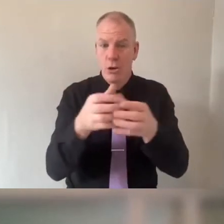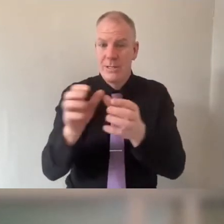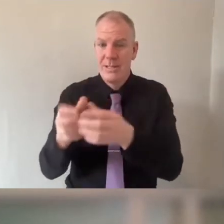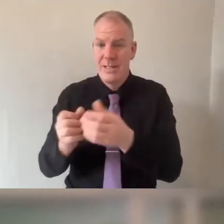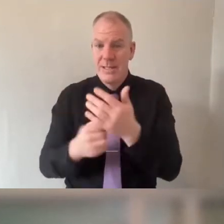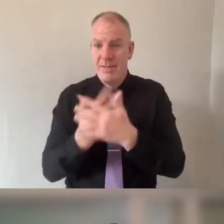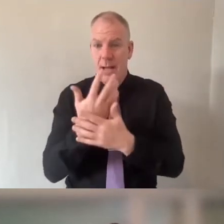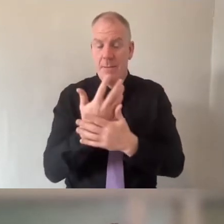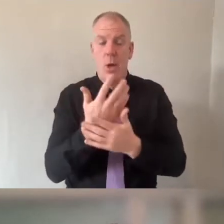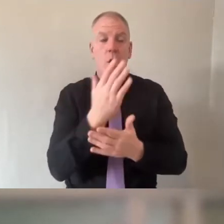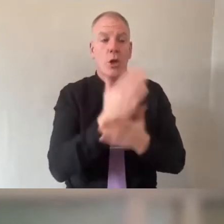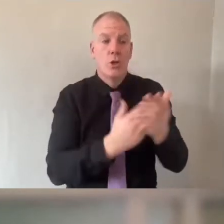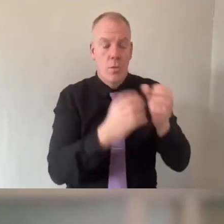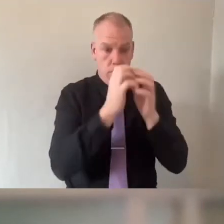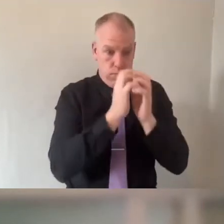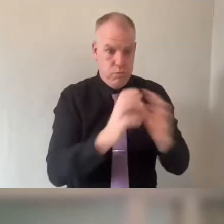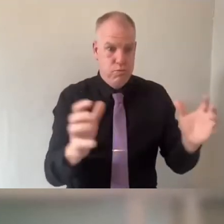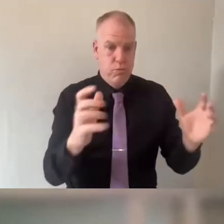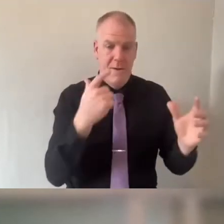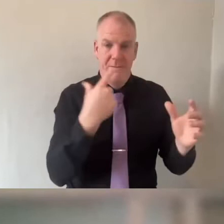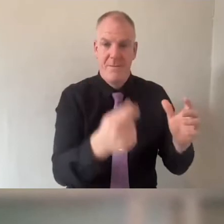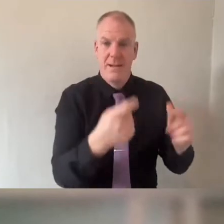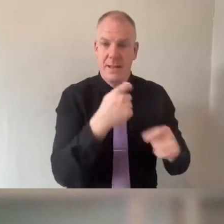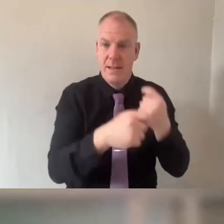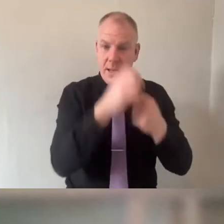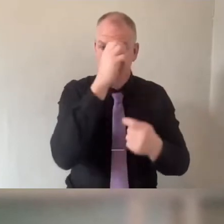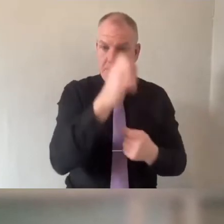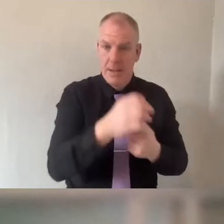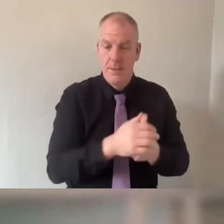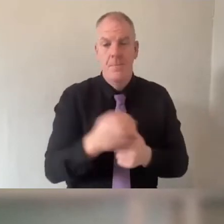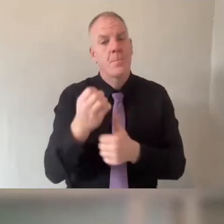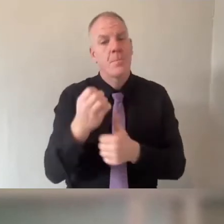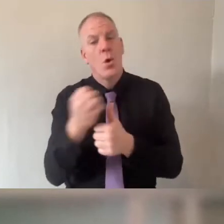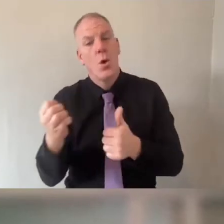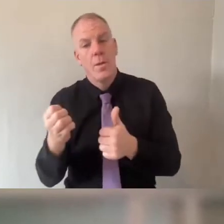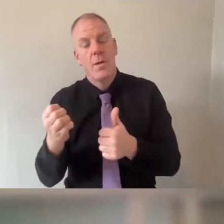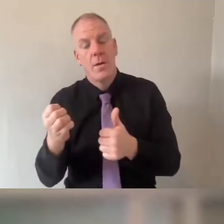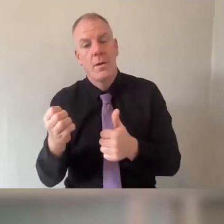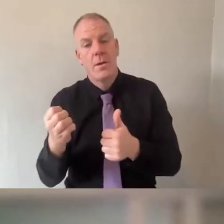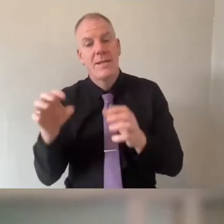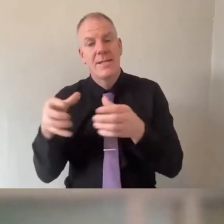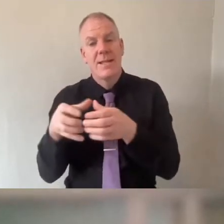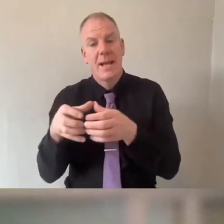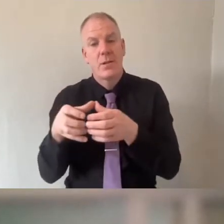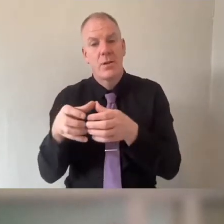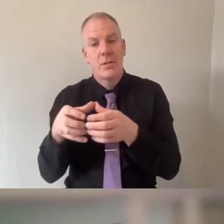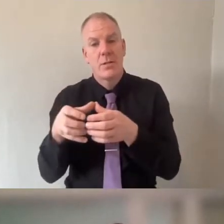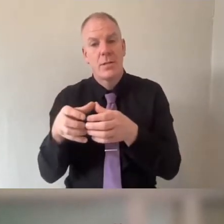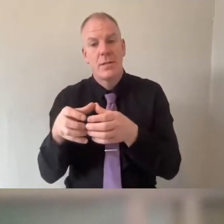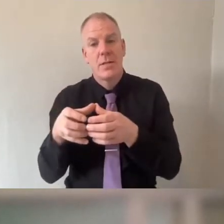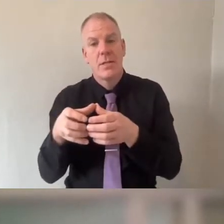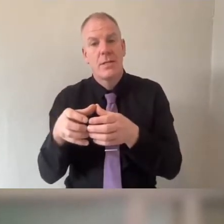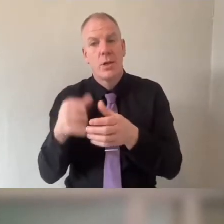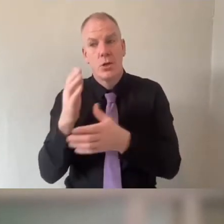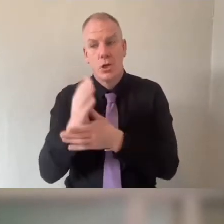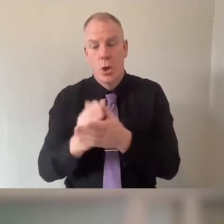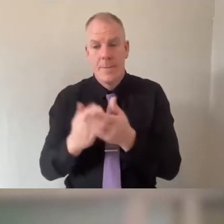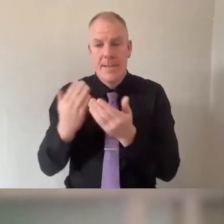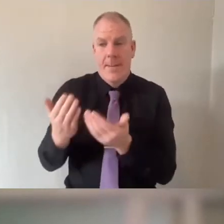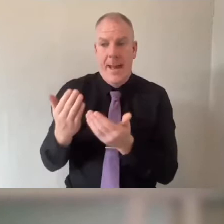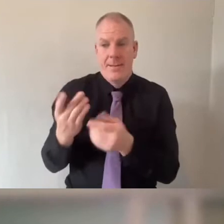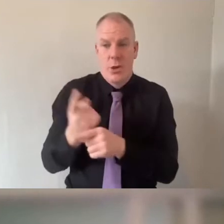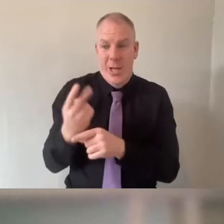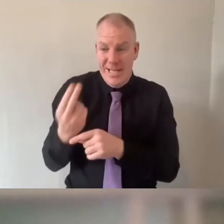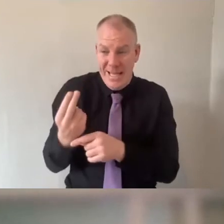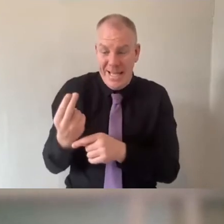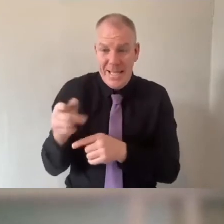sectors grow faster than we had anticipated. And then in contrast, we've seen the demise of some sectors and